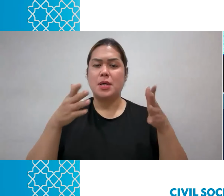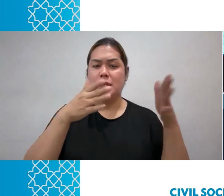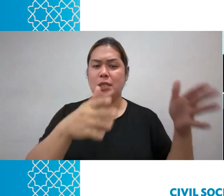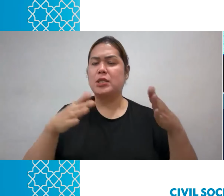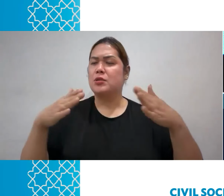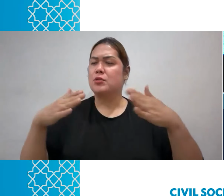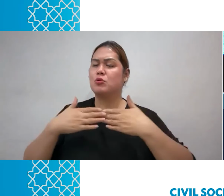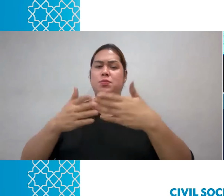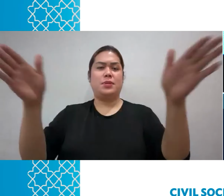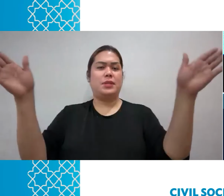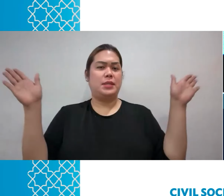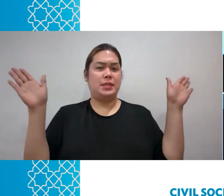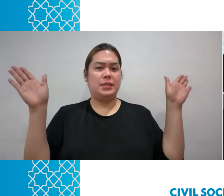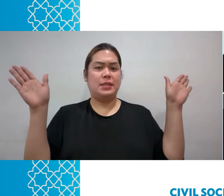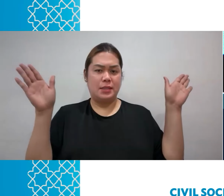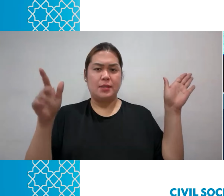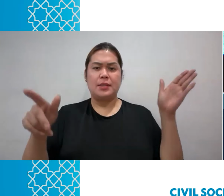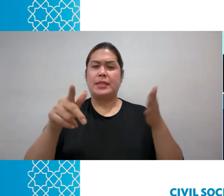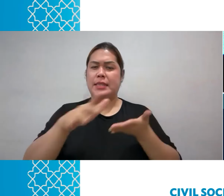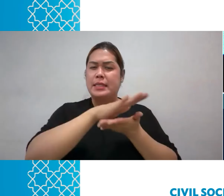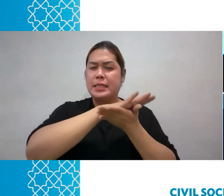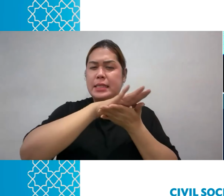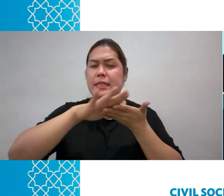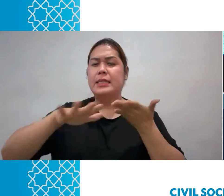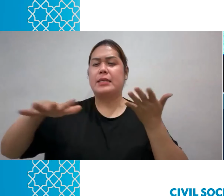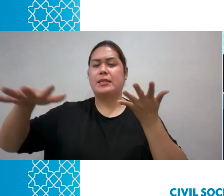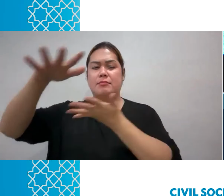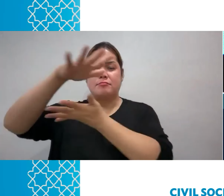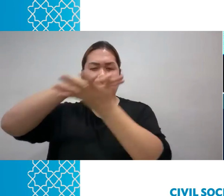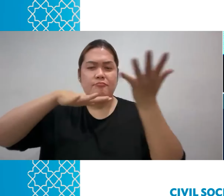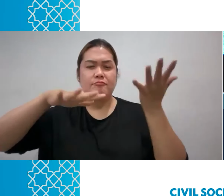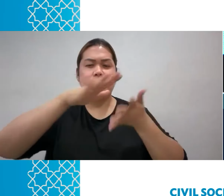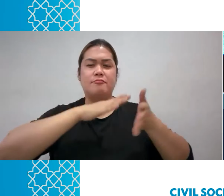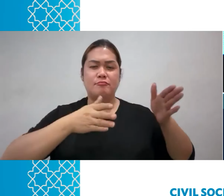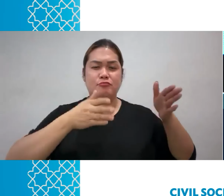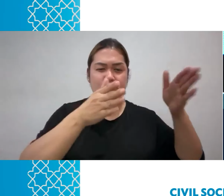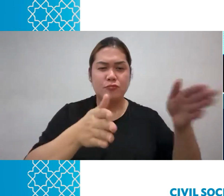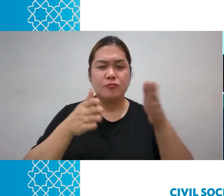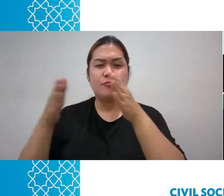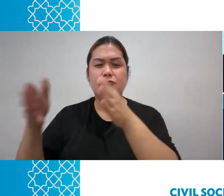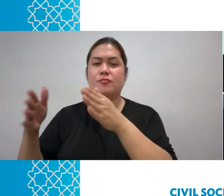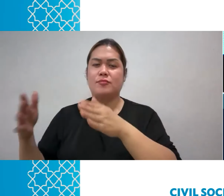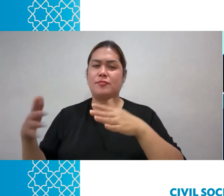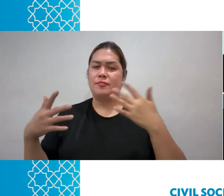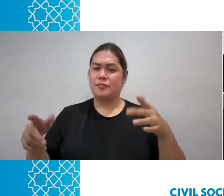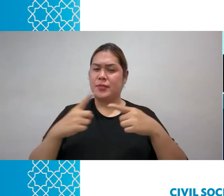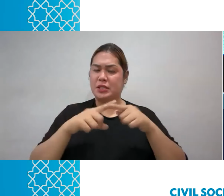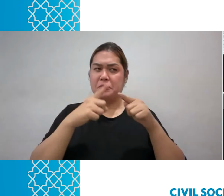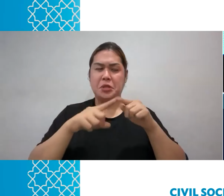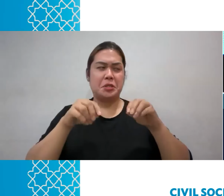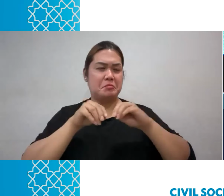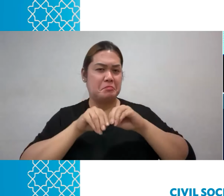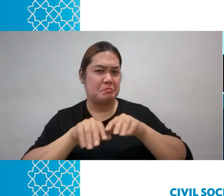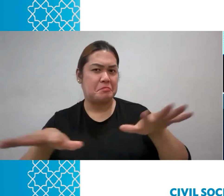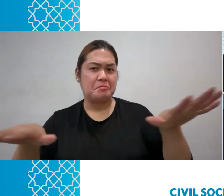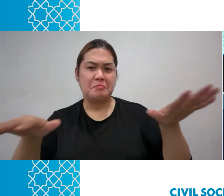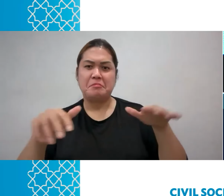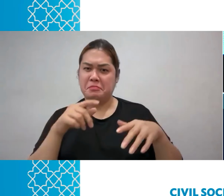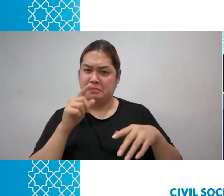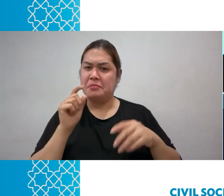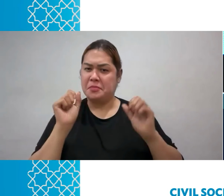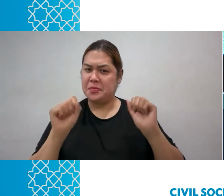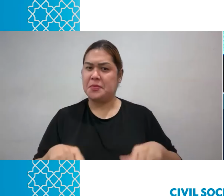air, streets with a sense of that they can do multiple activities rather just driving the cars. So they felt